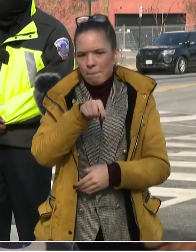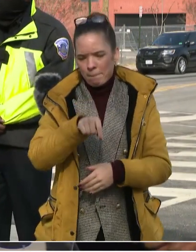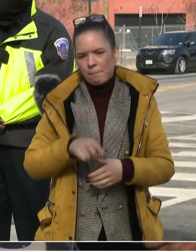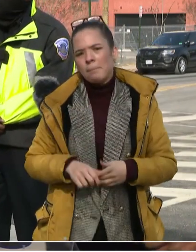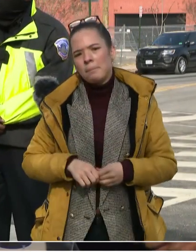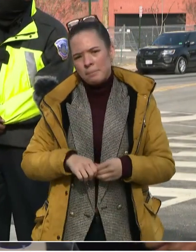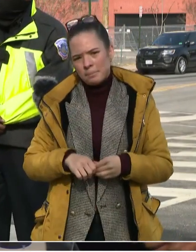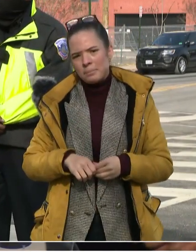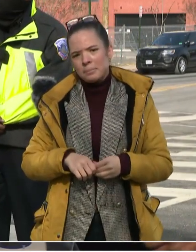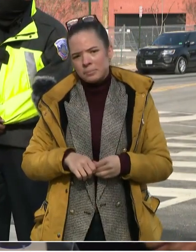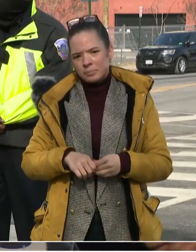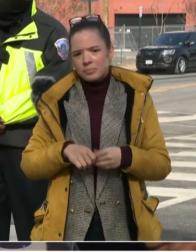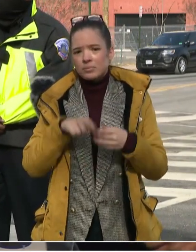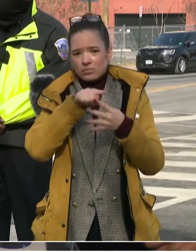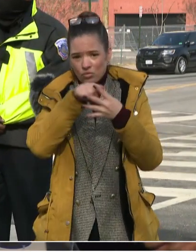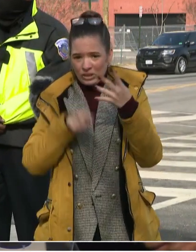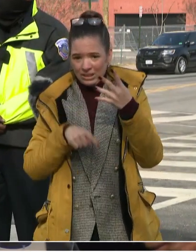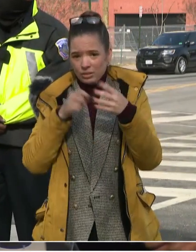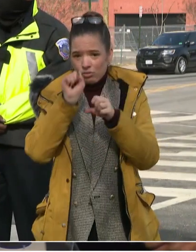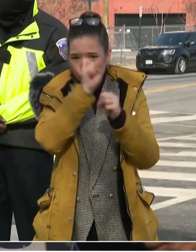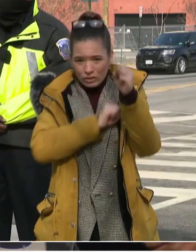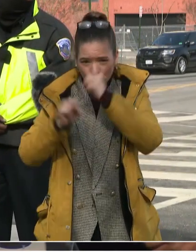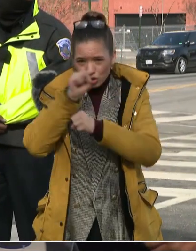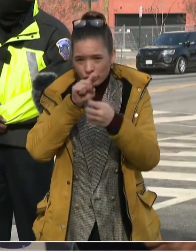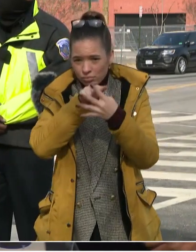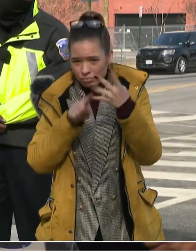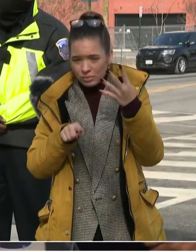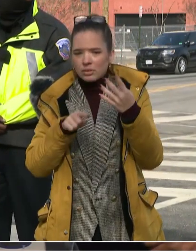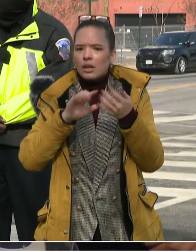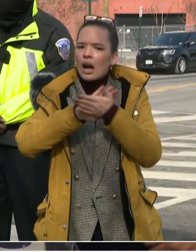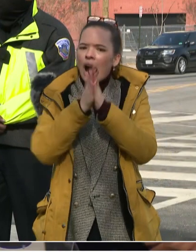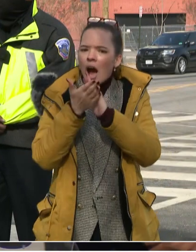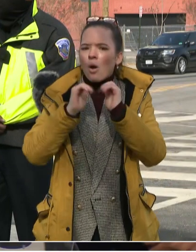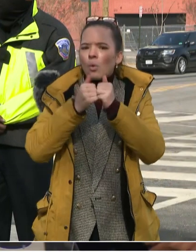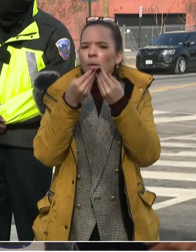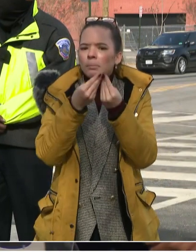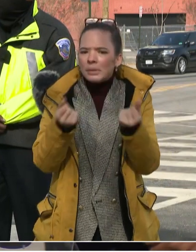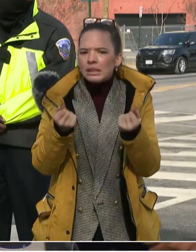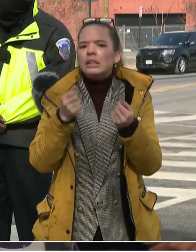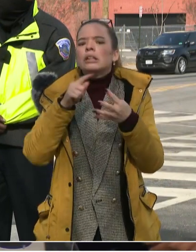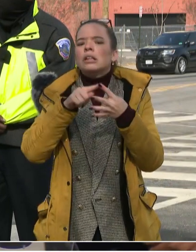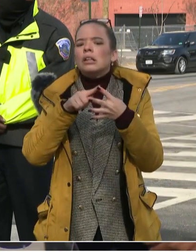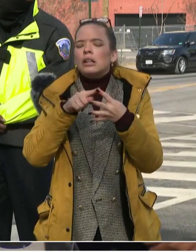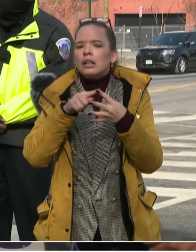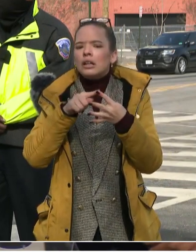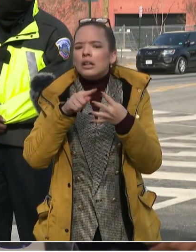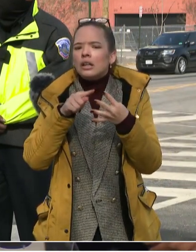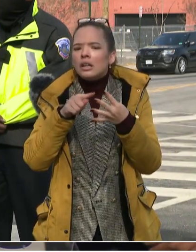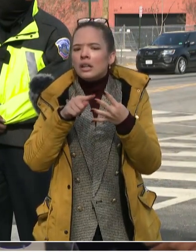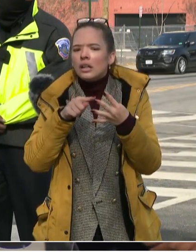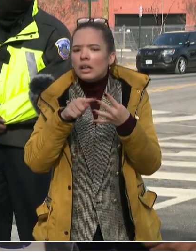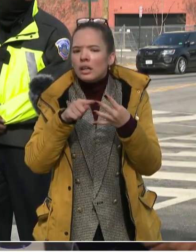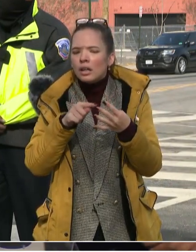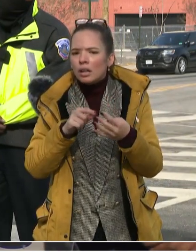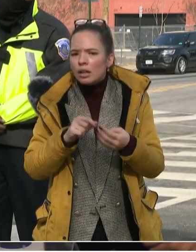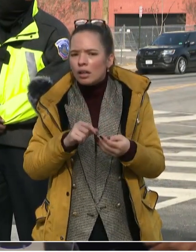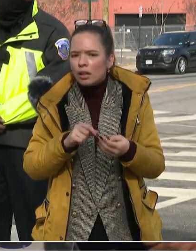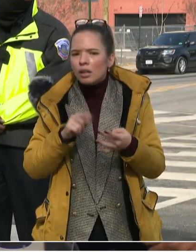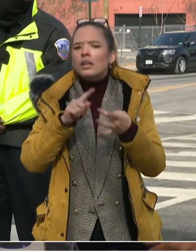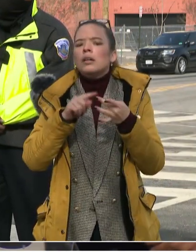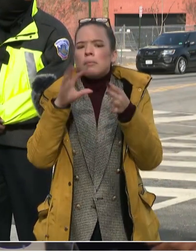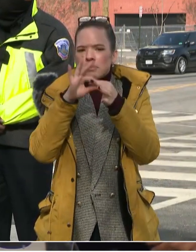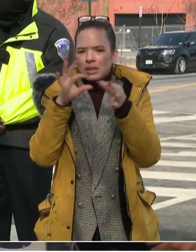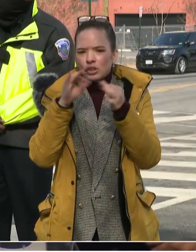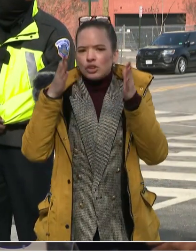strategies. We're working with peacekeepers and credible messengers to to prevent violence before it can start.